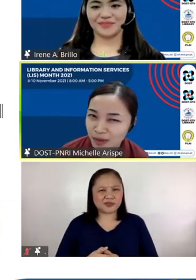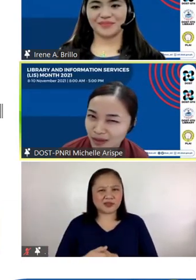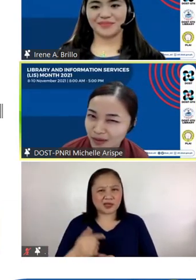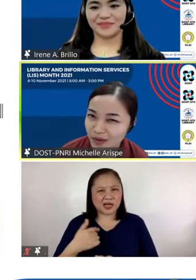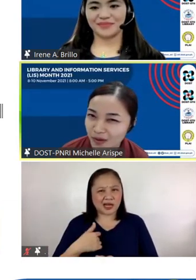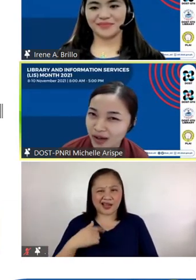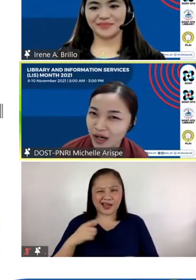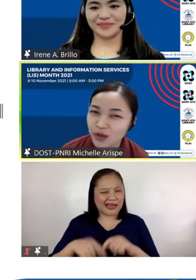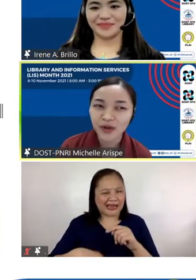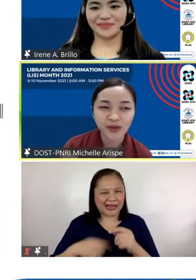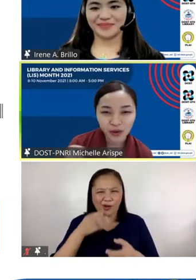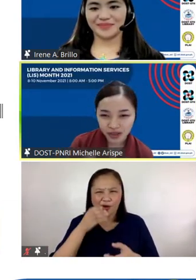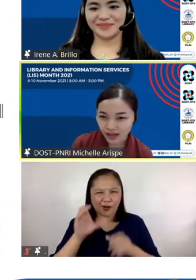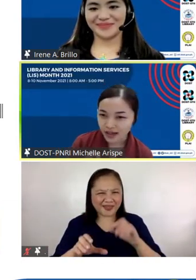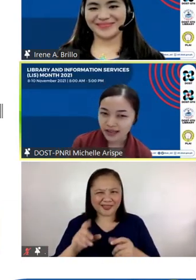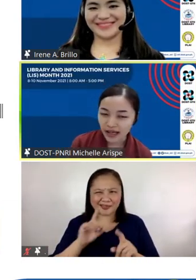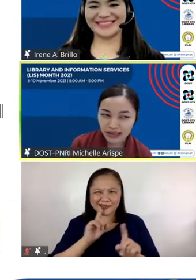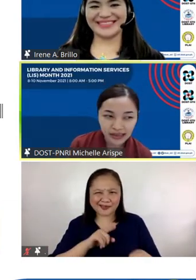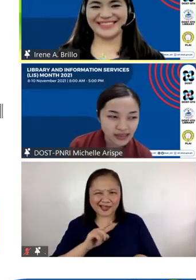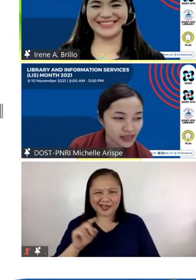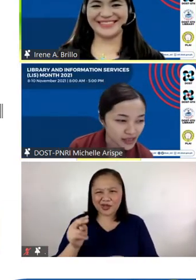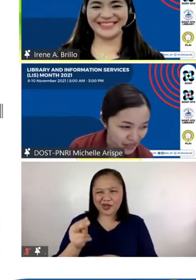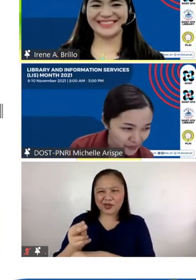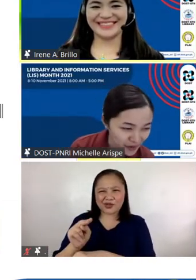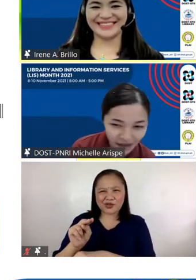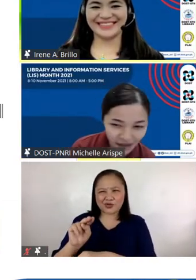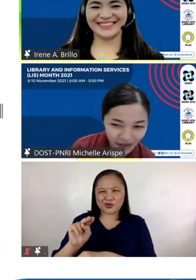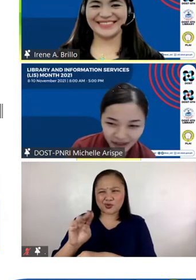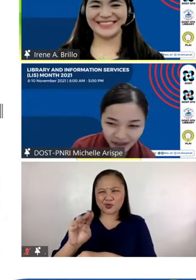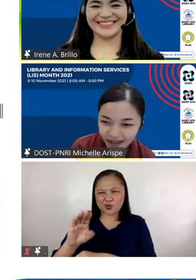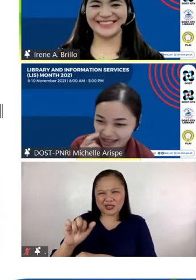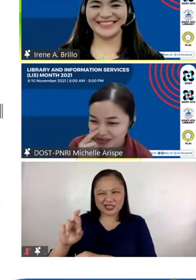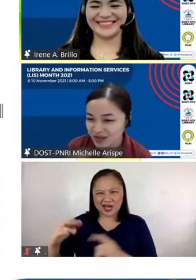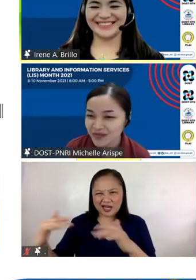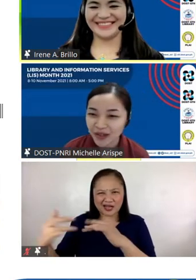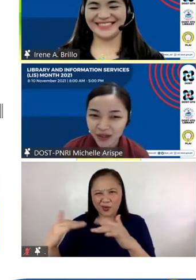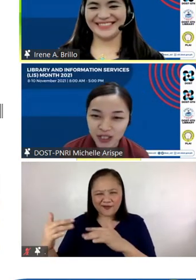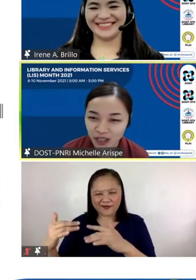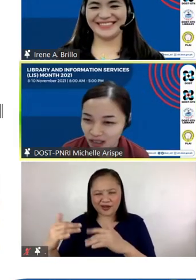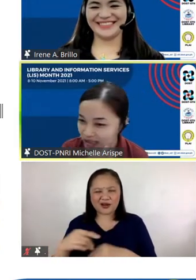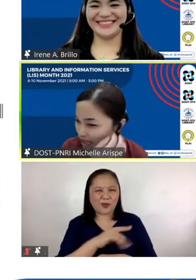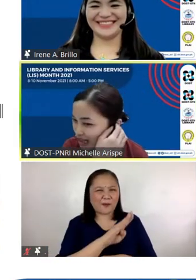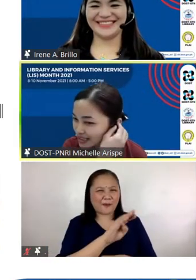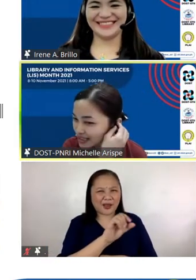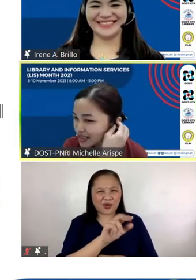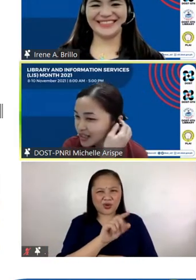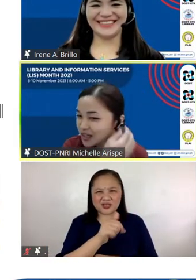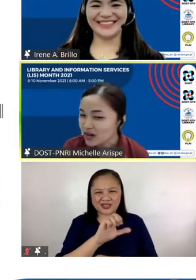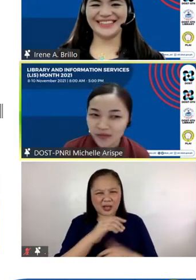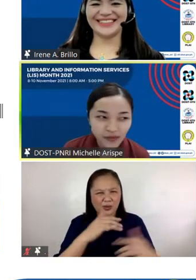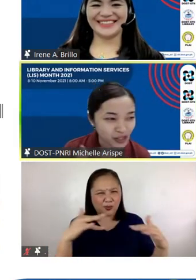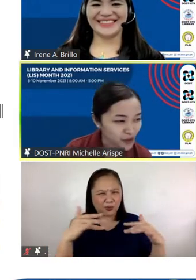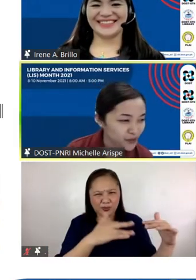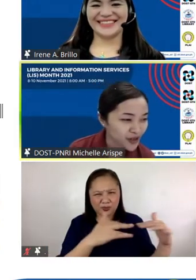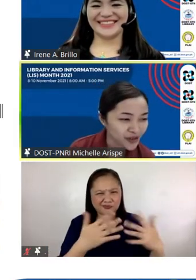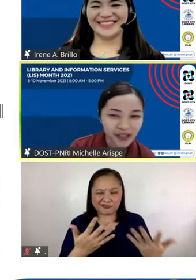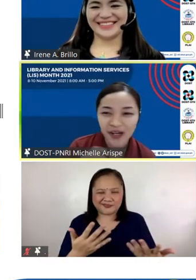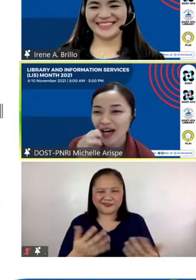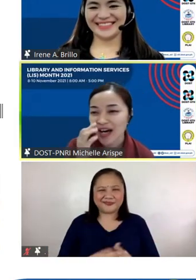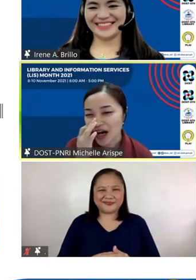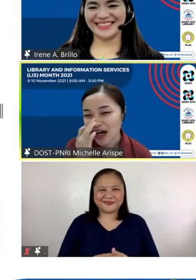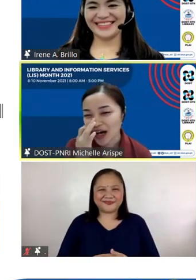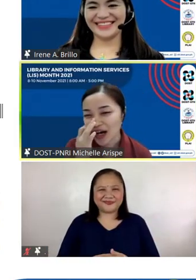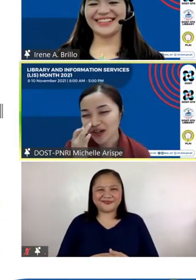can't comment kung ano ba yung nuclear attack na sinasabi at ano yung biological attack. Clear ba